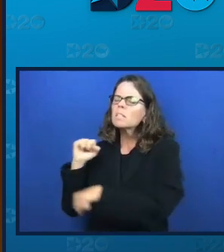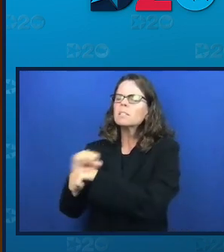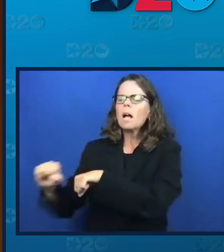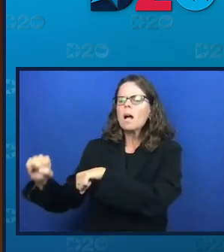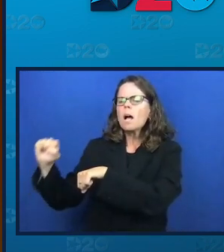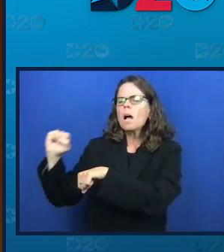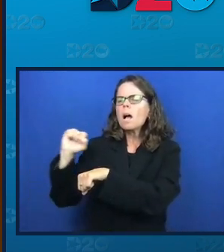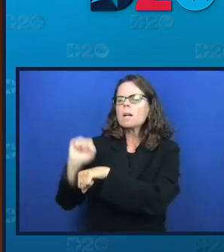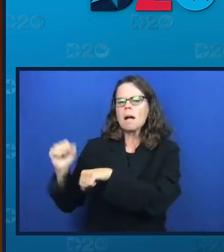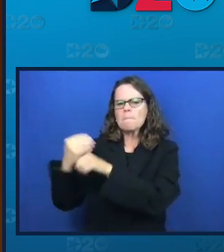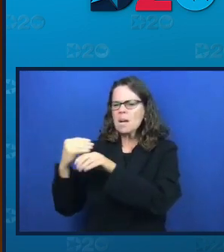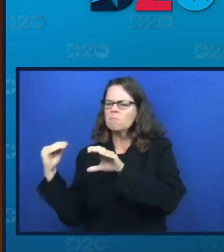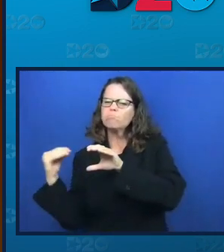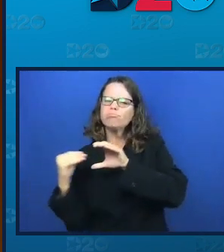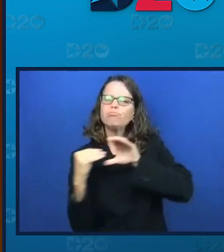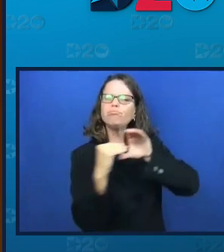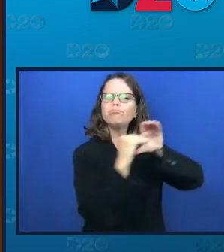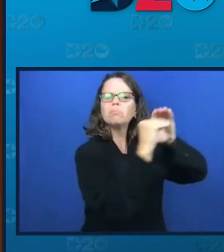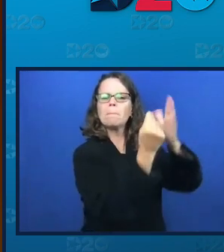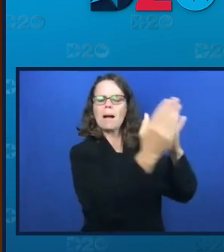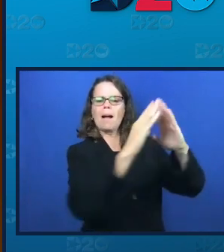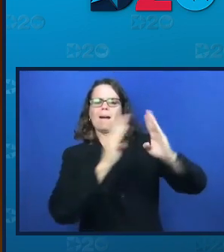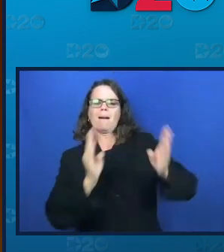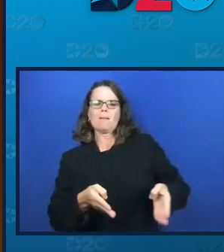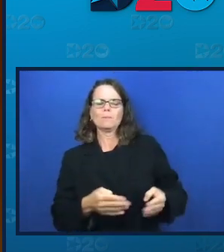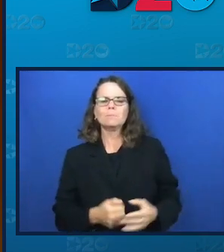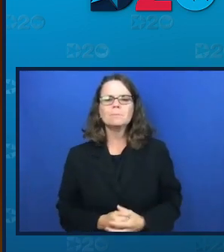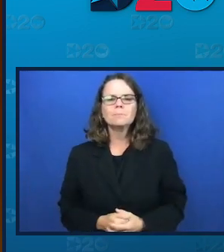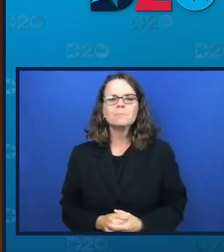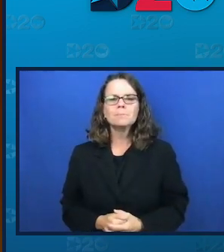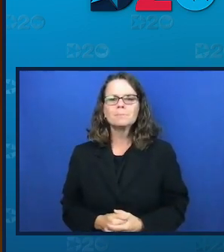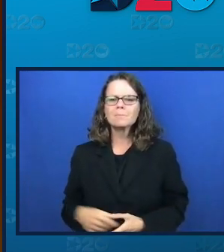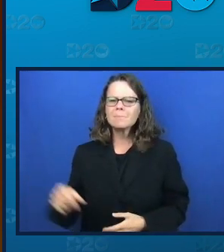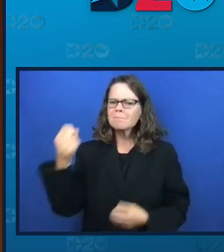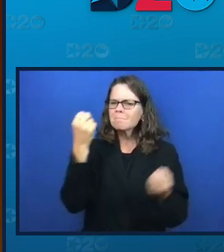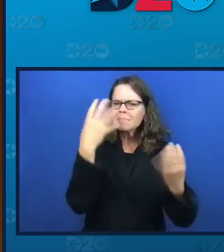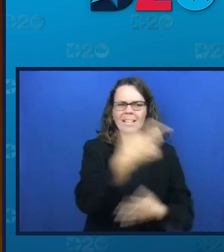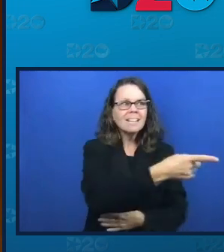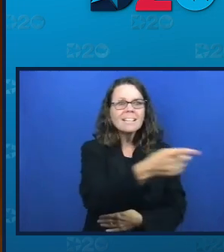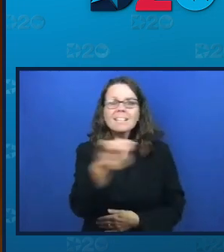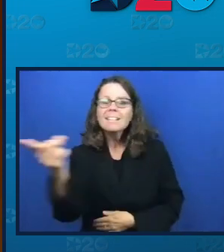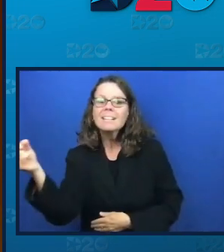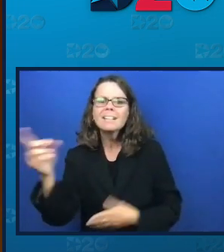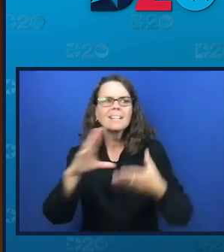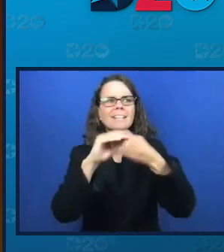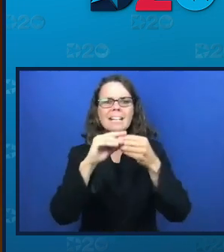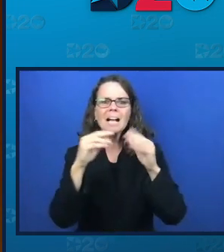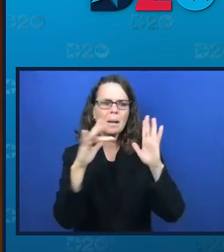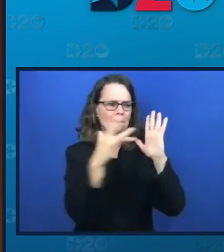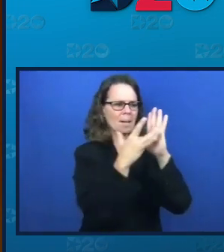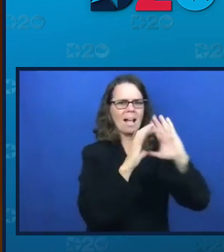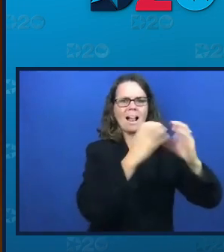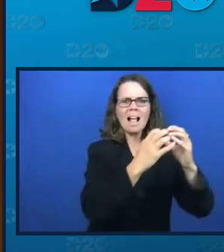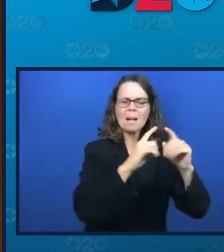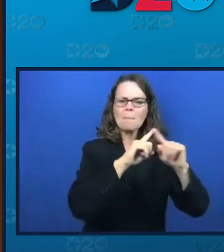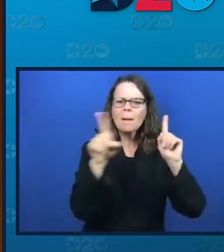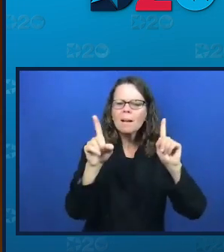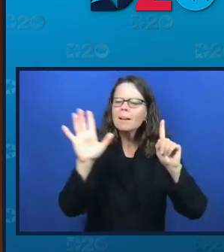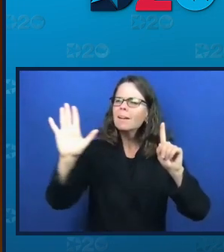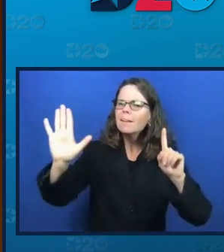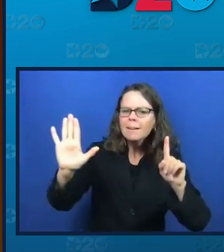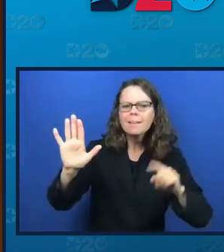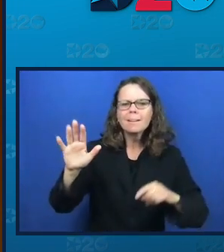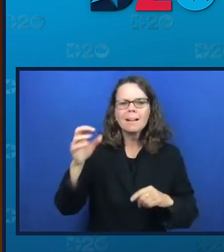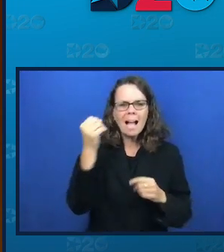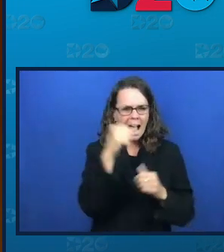class. The fact is that the way middle-class people generate wealth overwhelmingly is building up equity in their